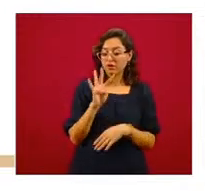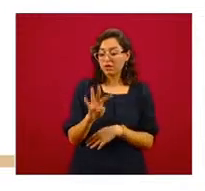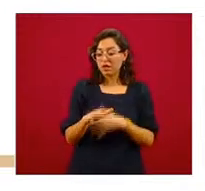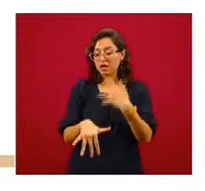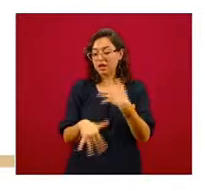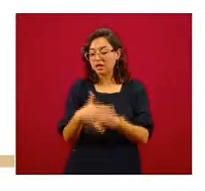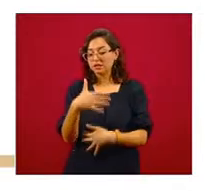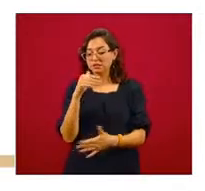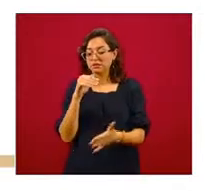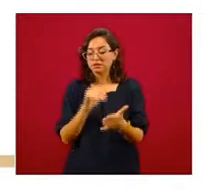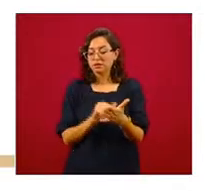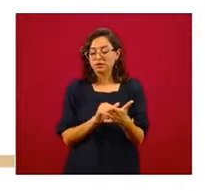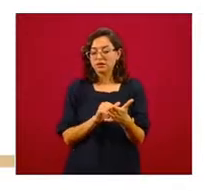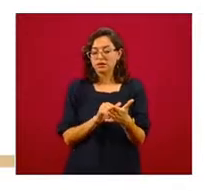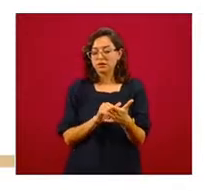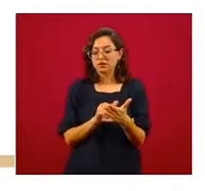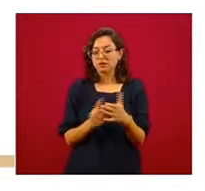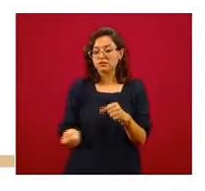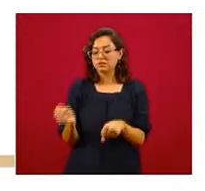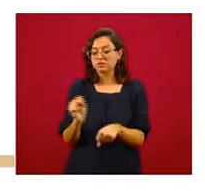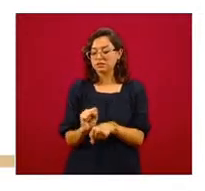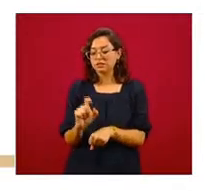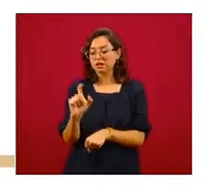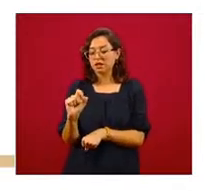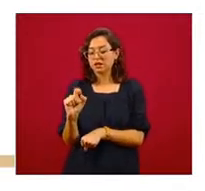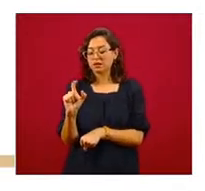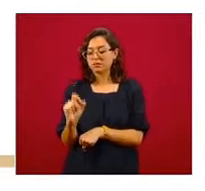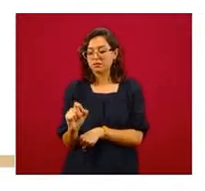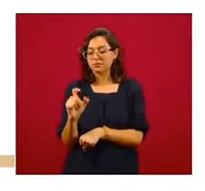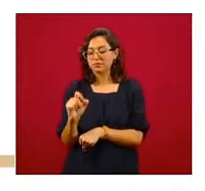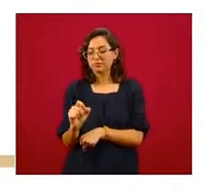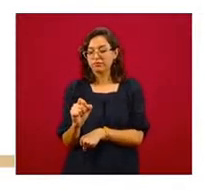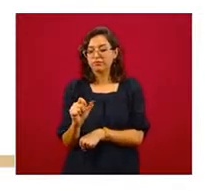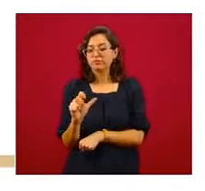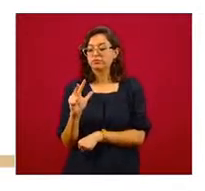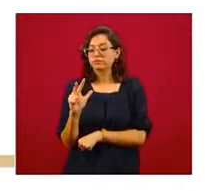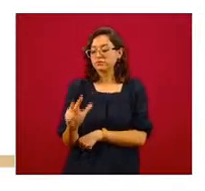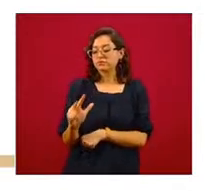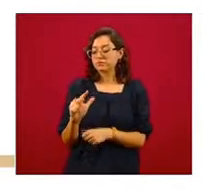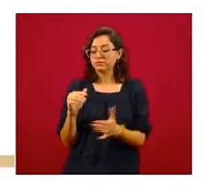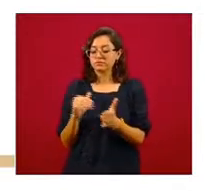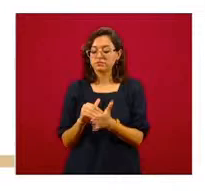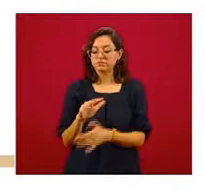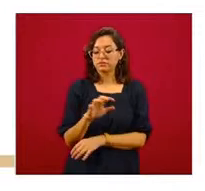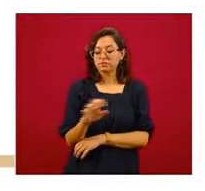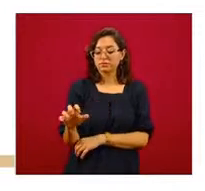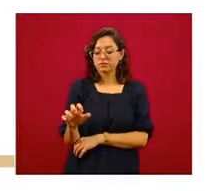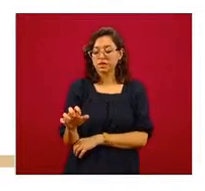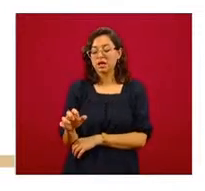were 12,000, 15,000 in week 18,